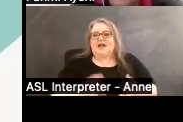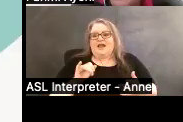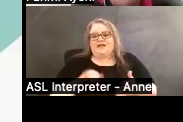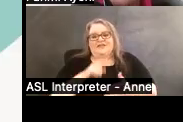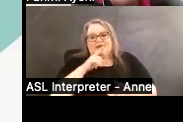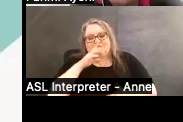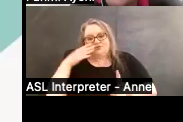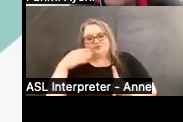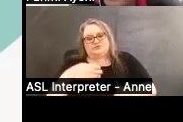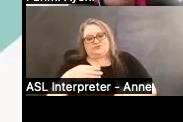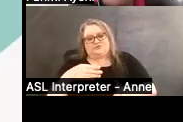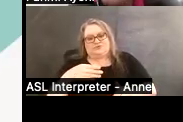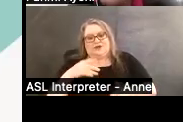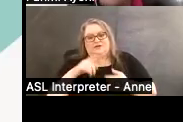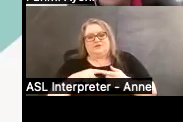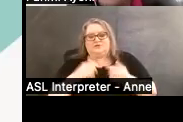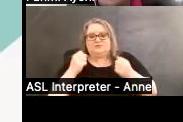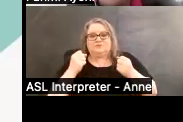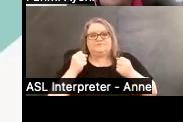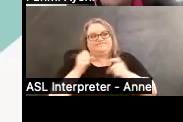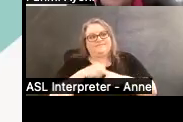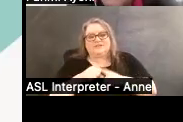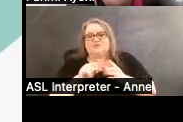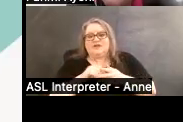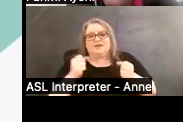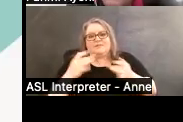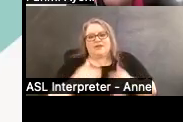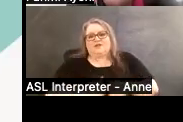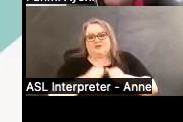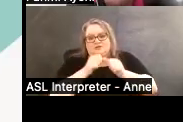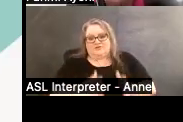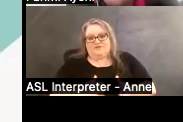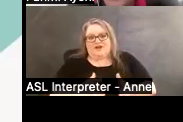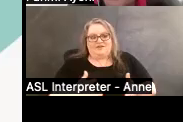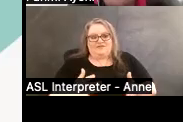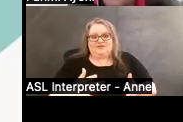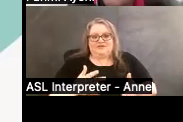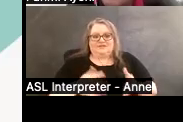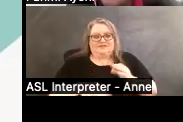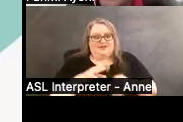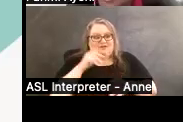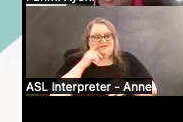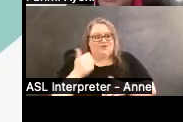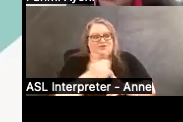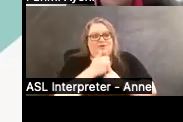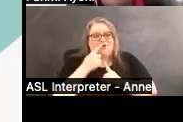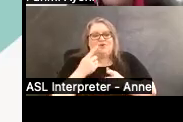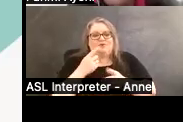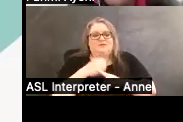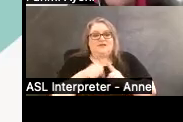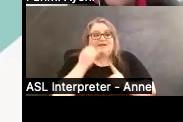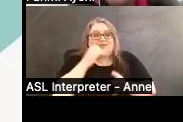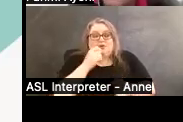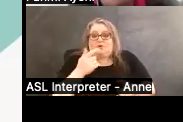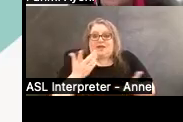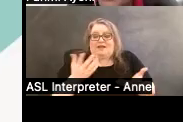difficult situations that many survivors often find themselves in when they do not have the economic resources